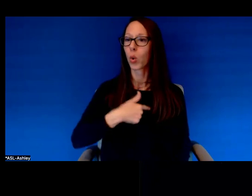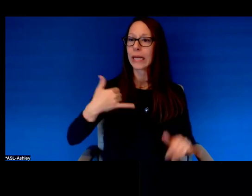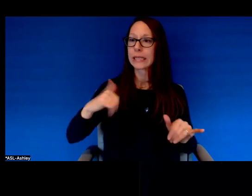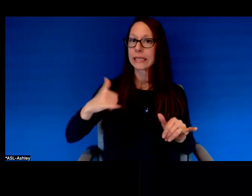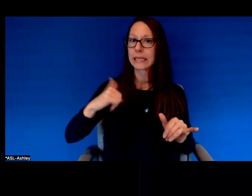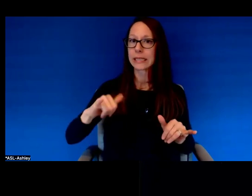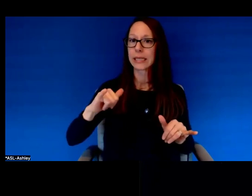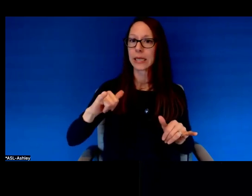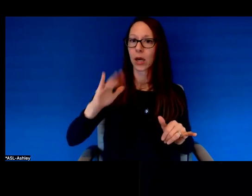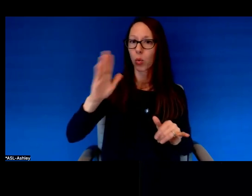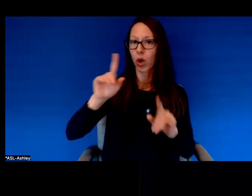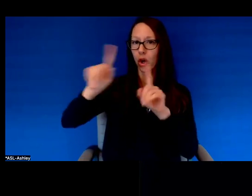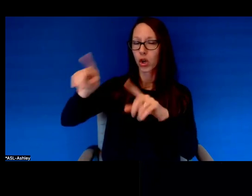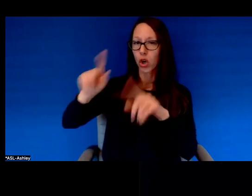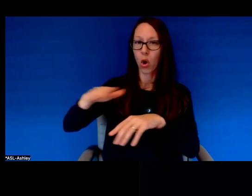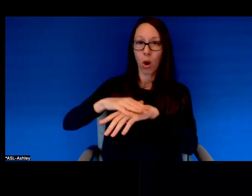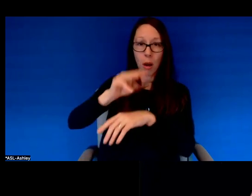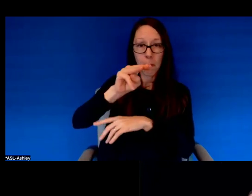terraform Mars?